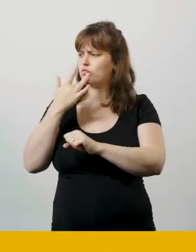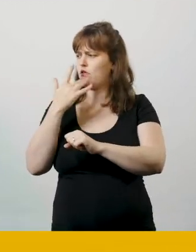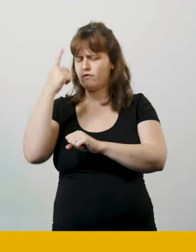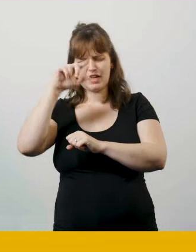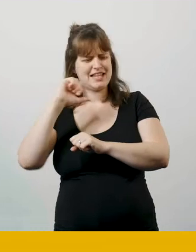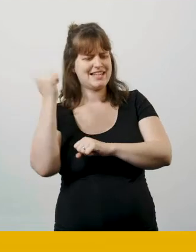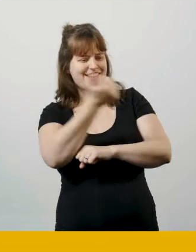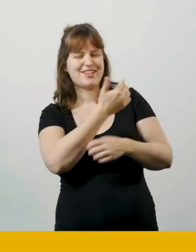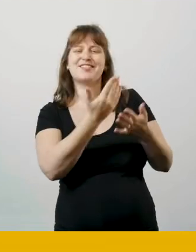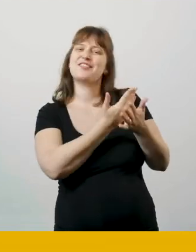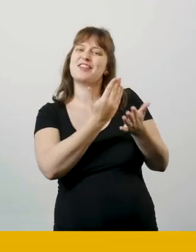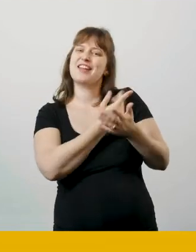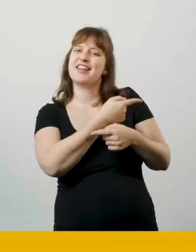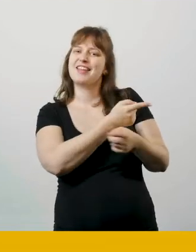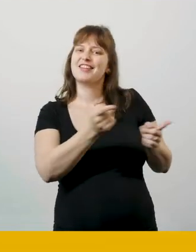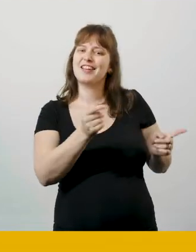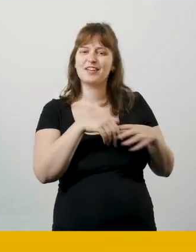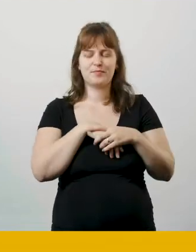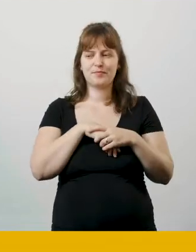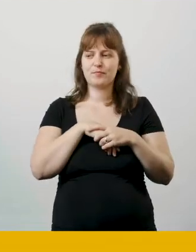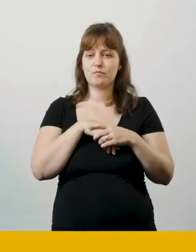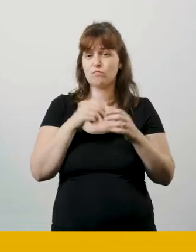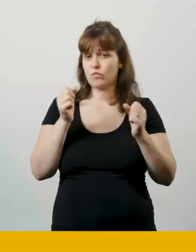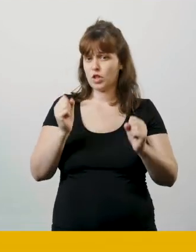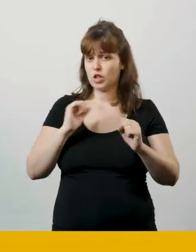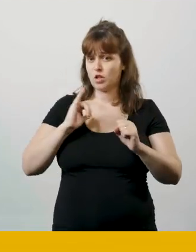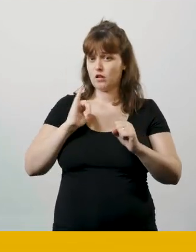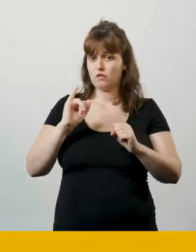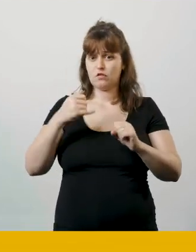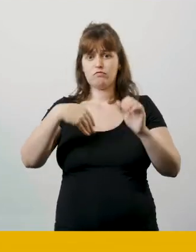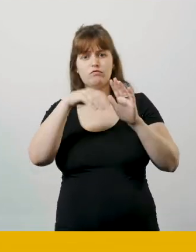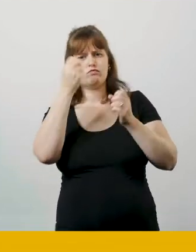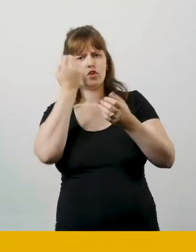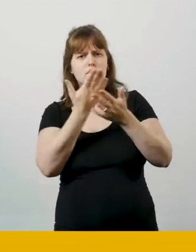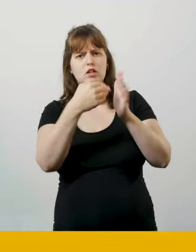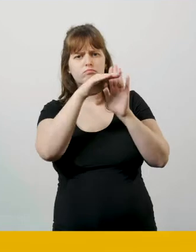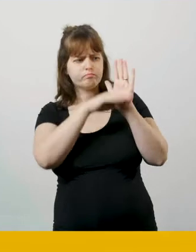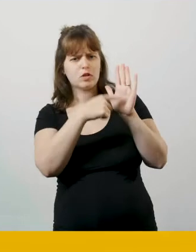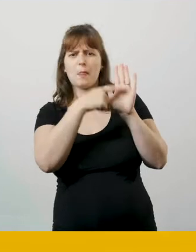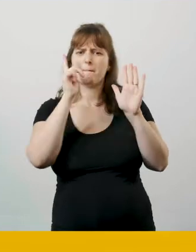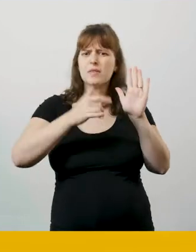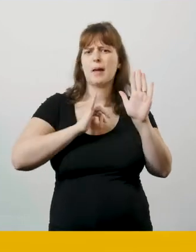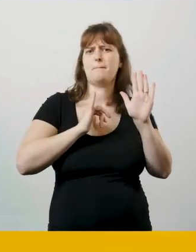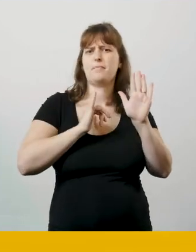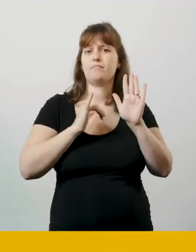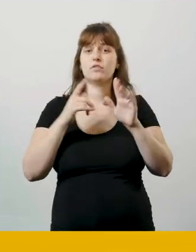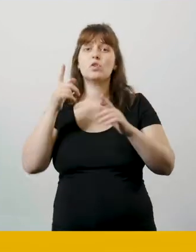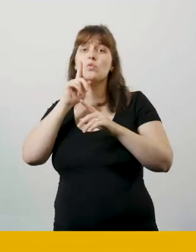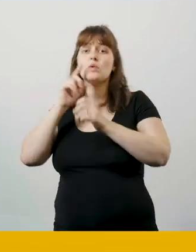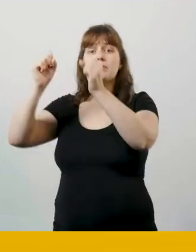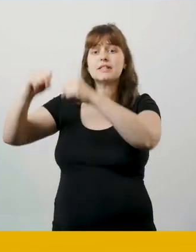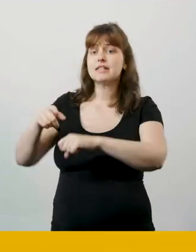For experiencers, we can propose a must-have that is comfortable for all. The decision makers, we bring